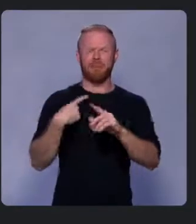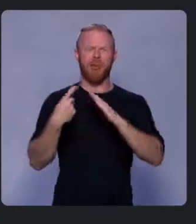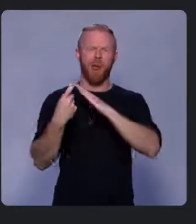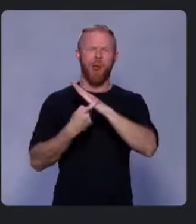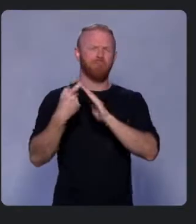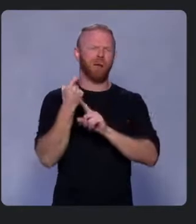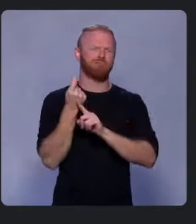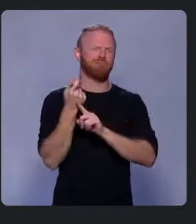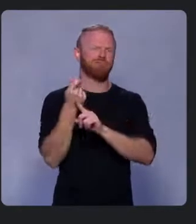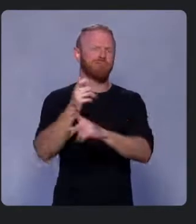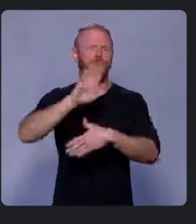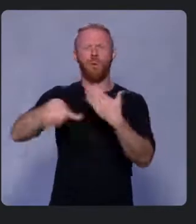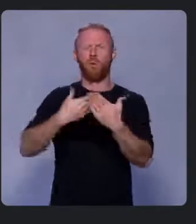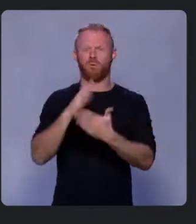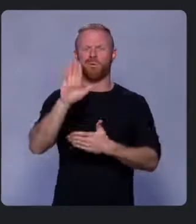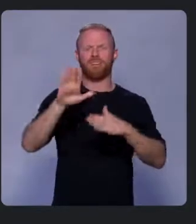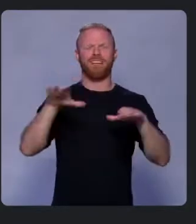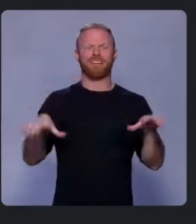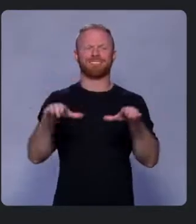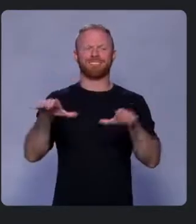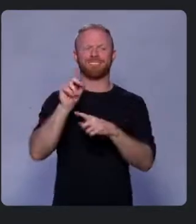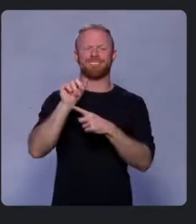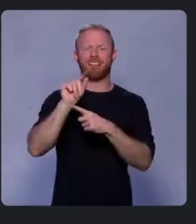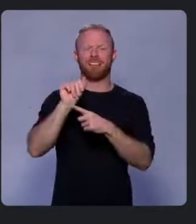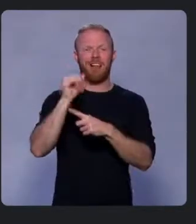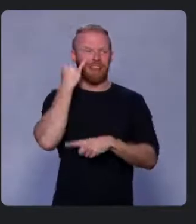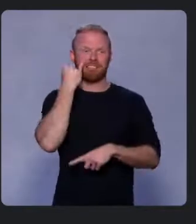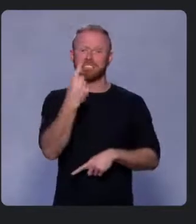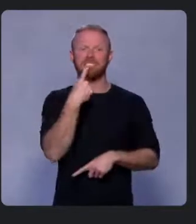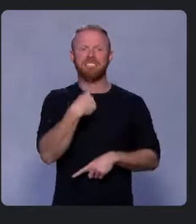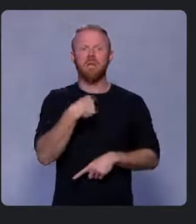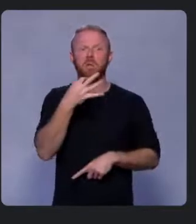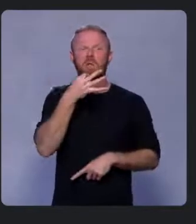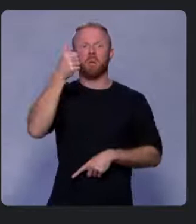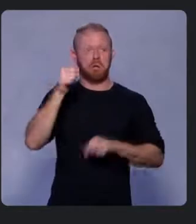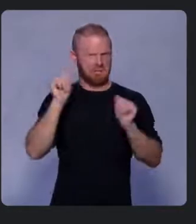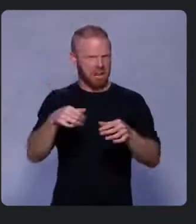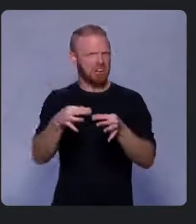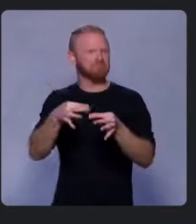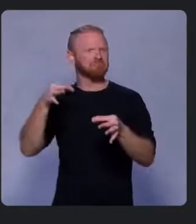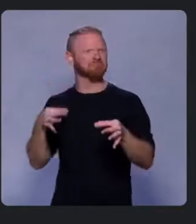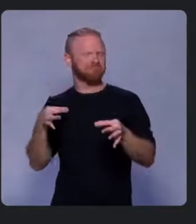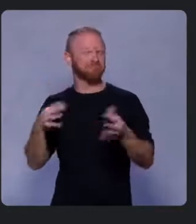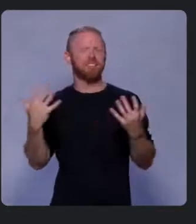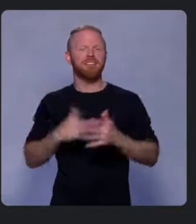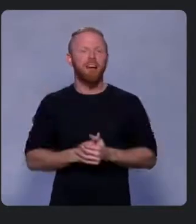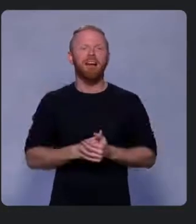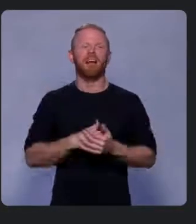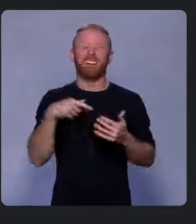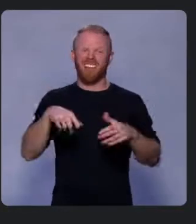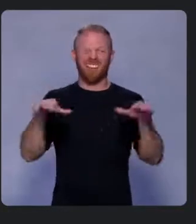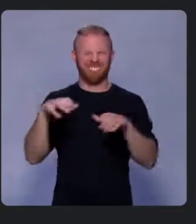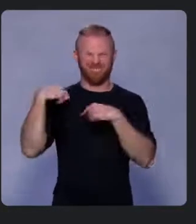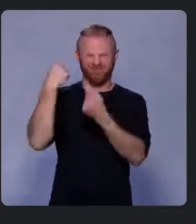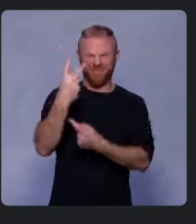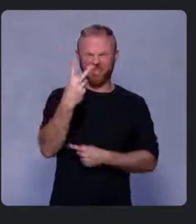data unless you tell us to do it sooner. And this is now active for over 2 billion